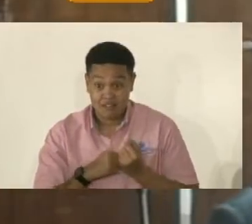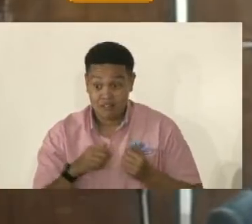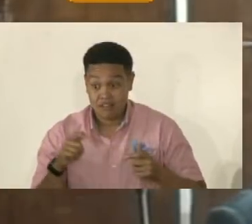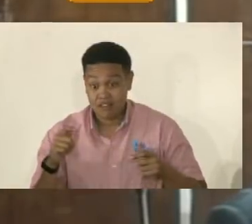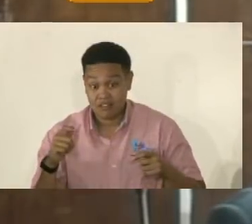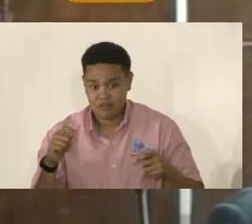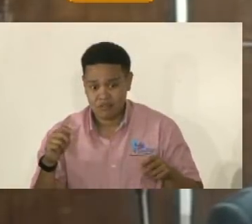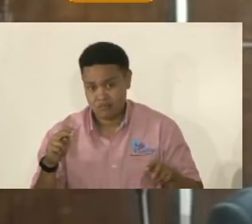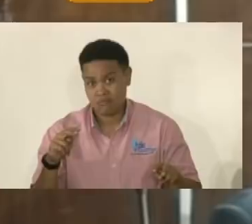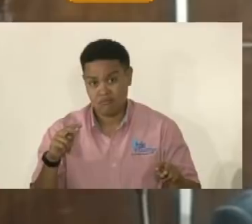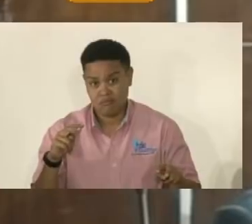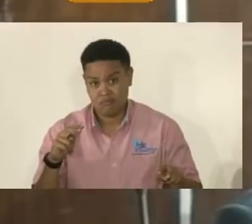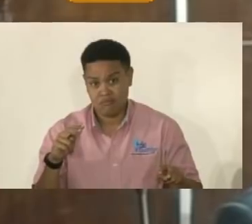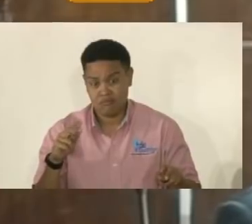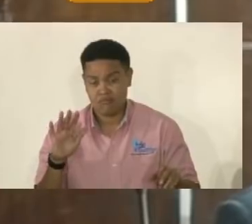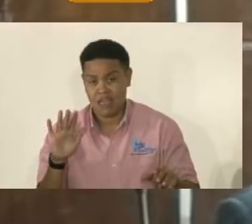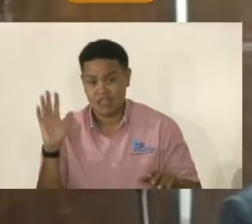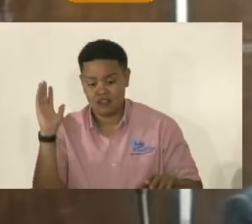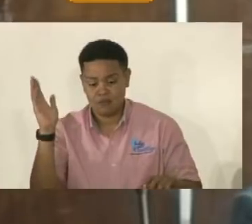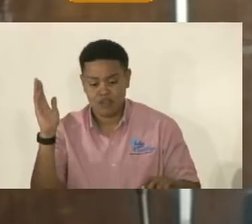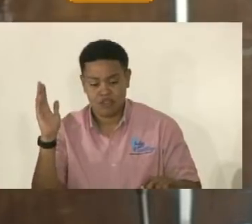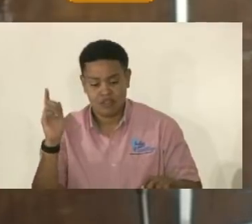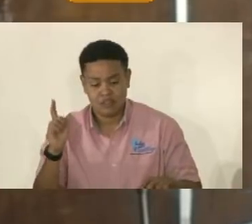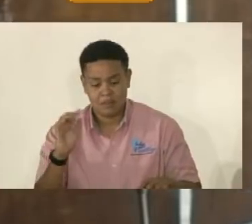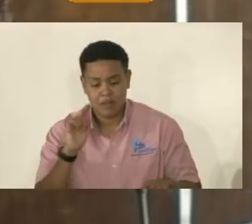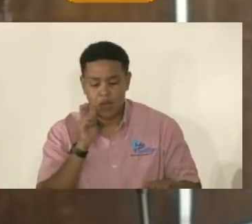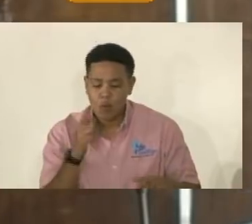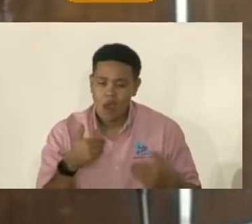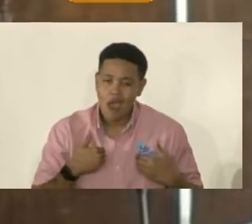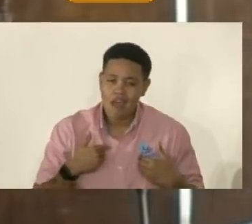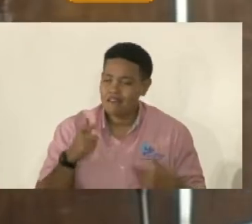presentation that day, by that haves and have-not speech.